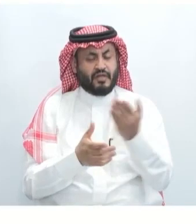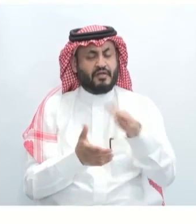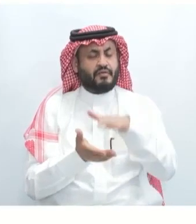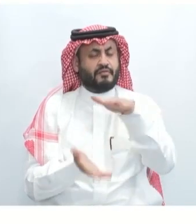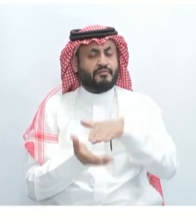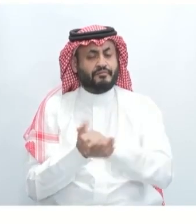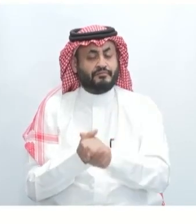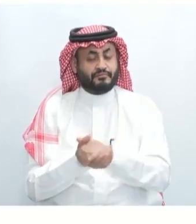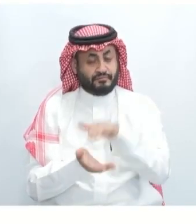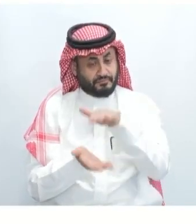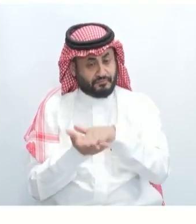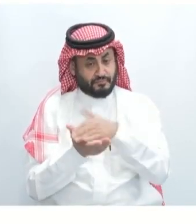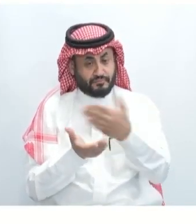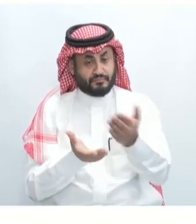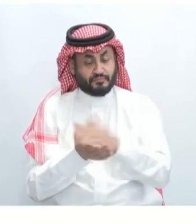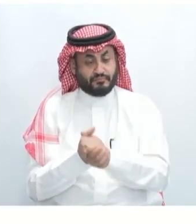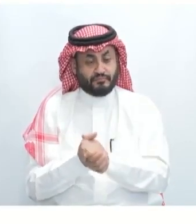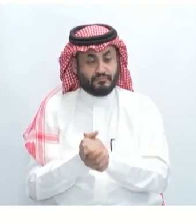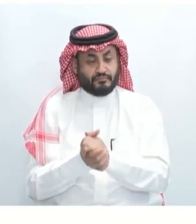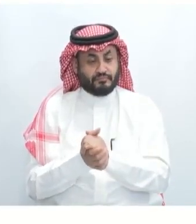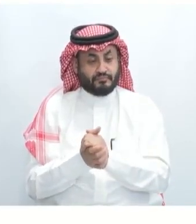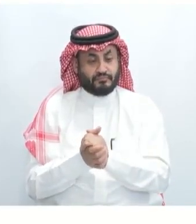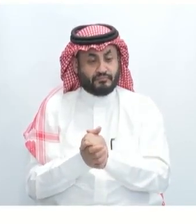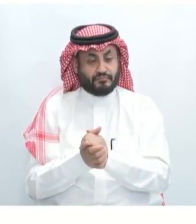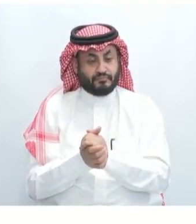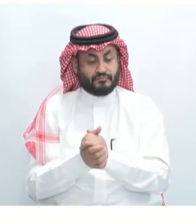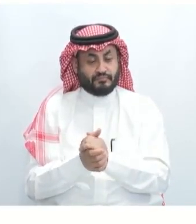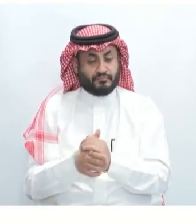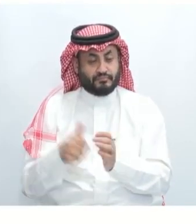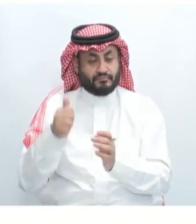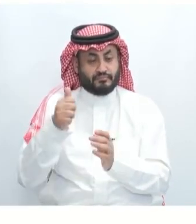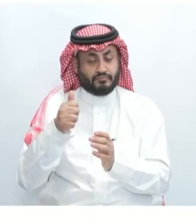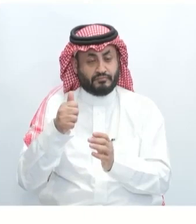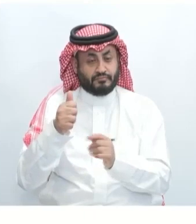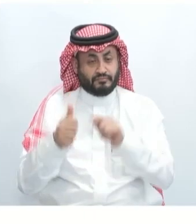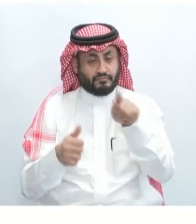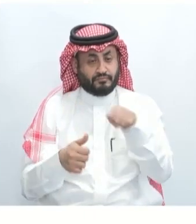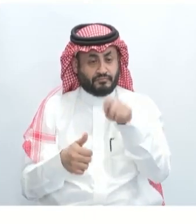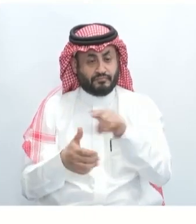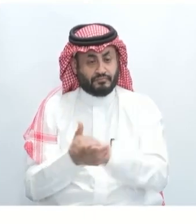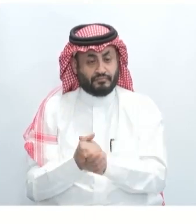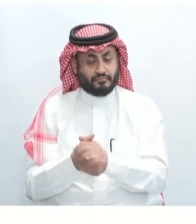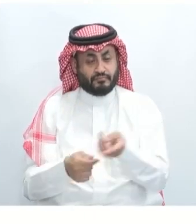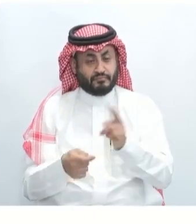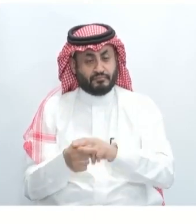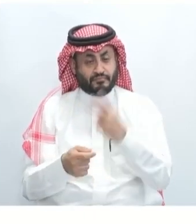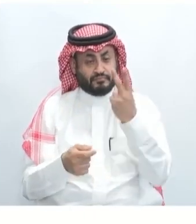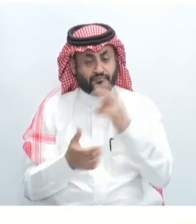small? Small A. So this is the A, And let's write it two more